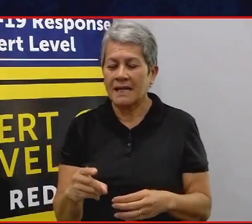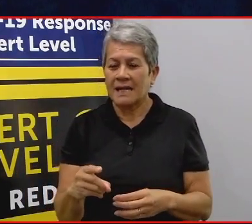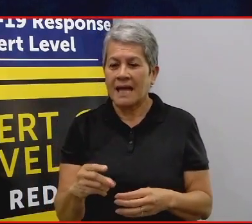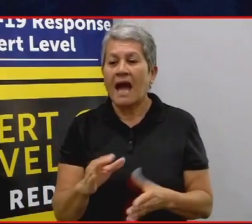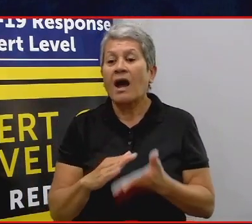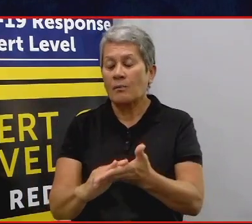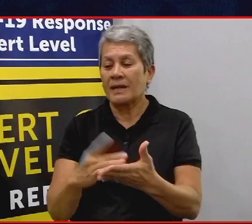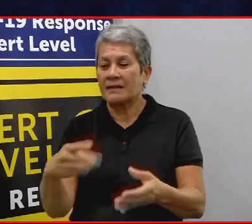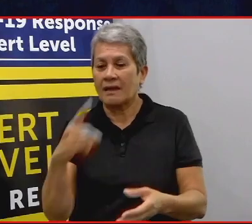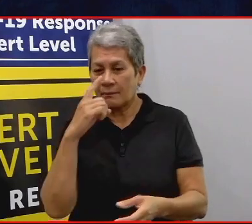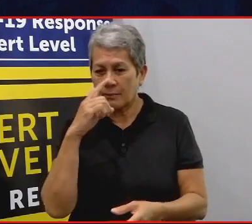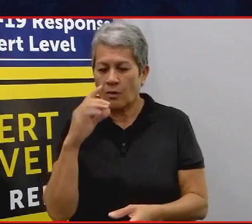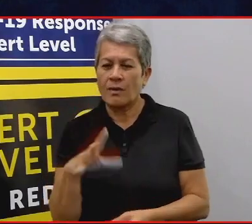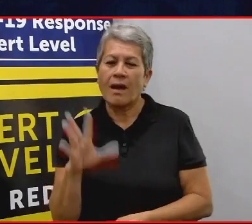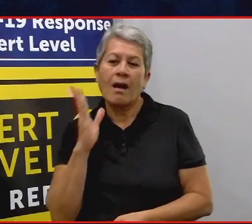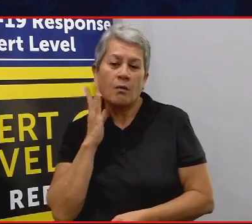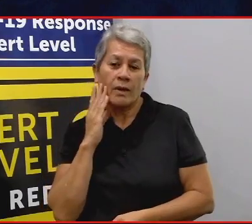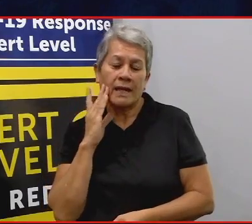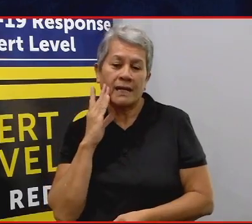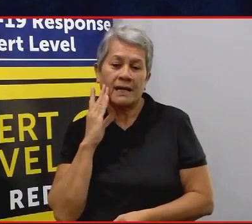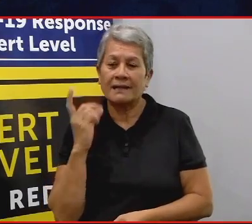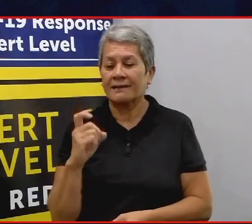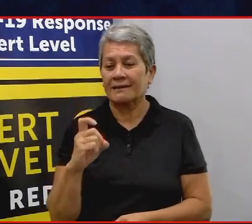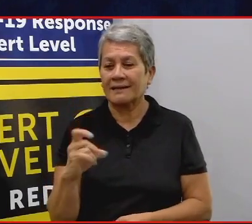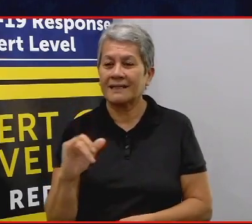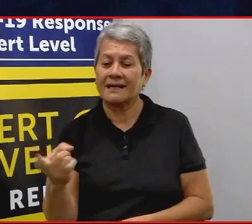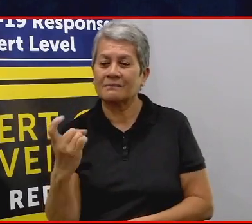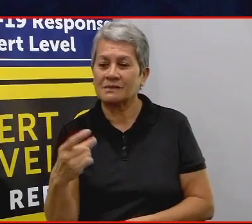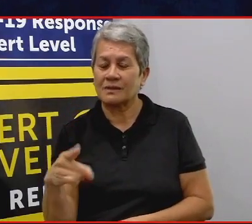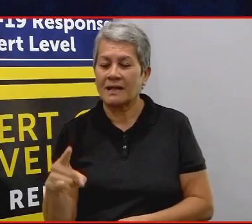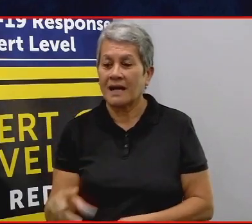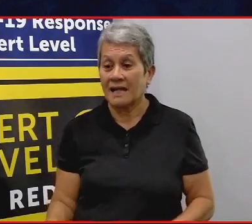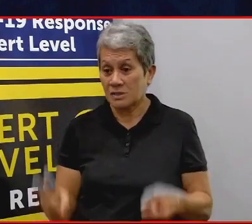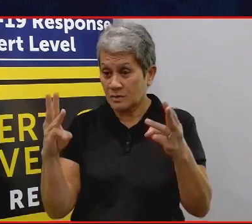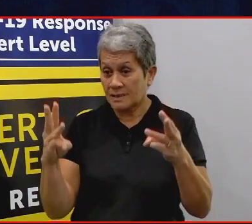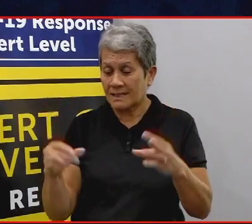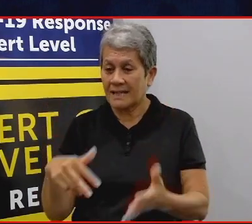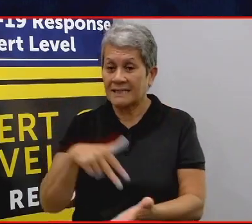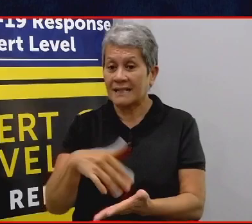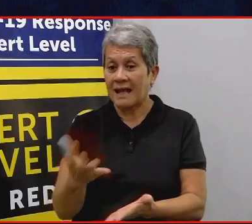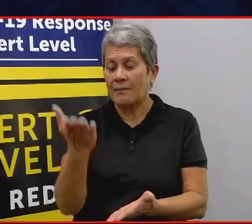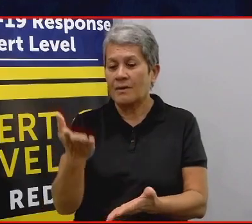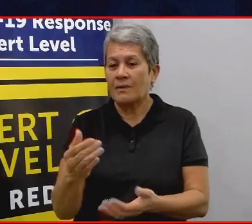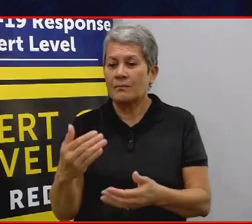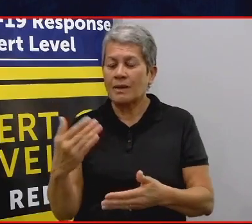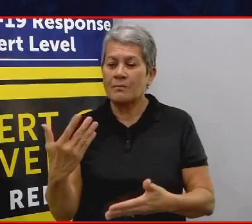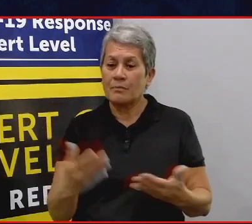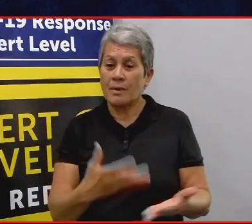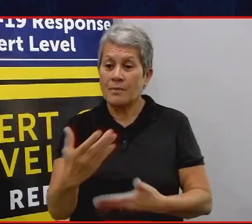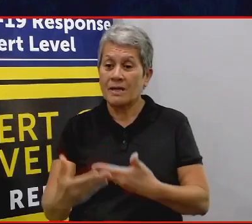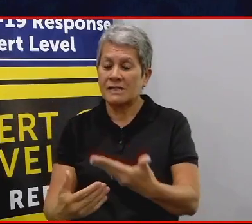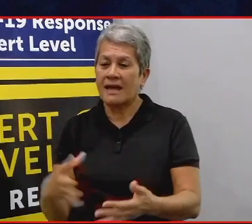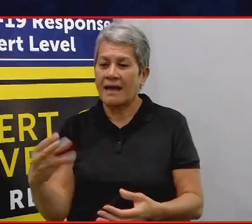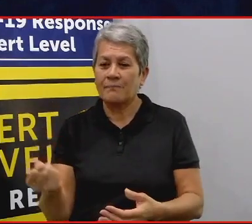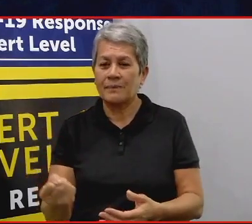alert levels 3 or 4. When it comes to the Edgewater Resort, stand-up preparation there